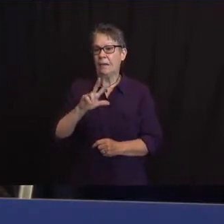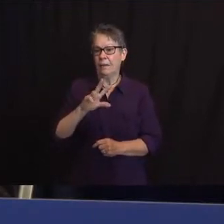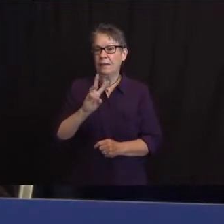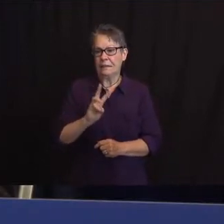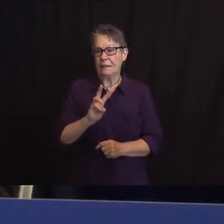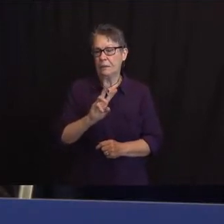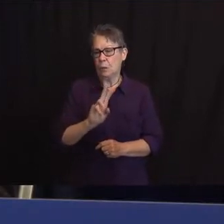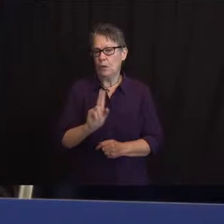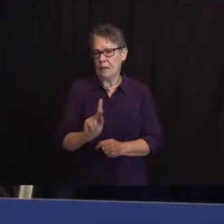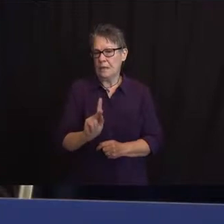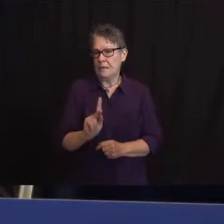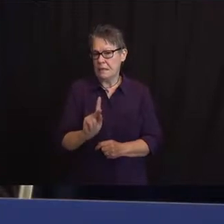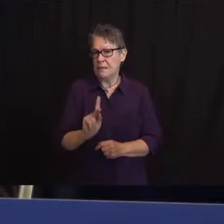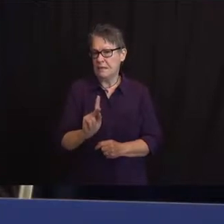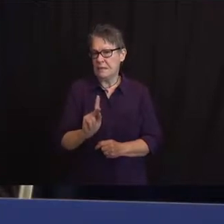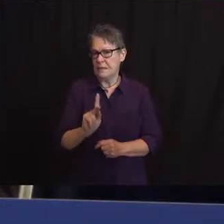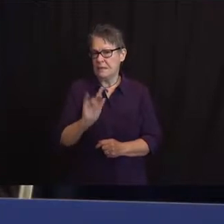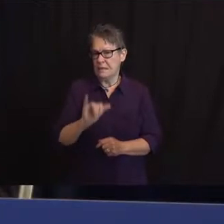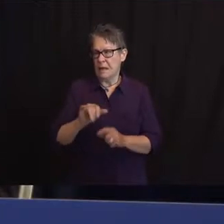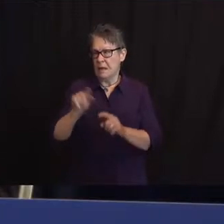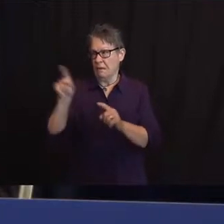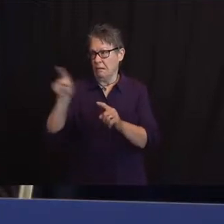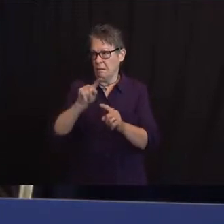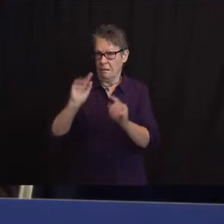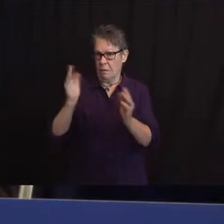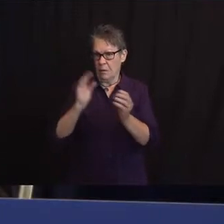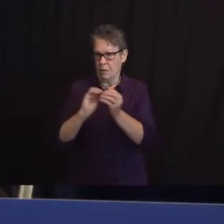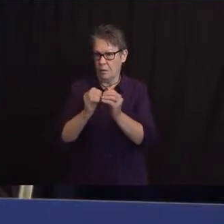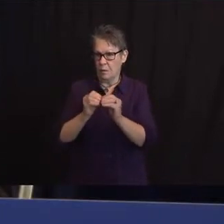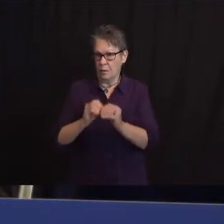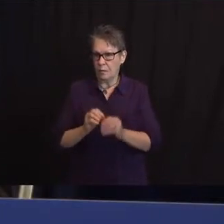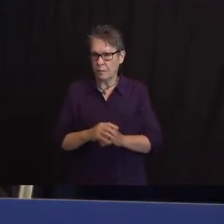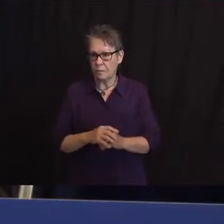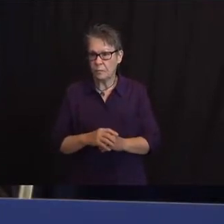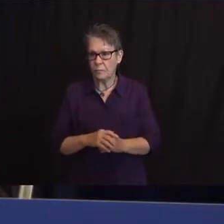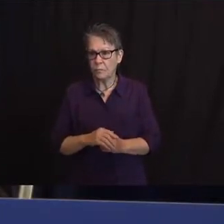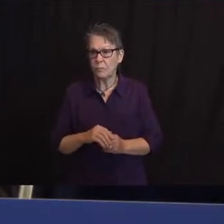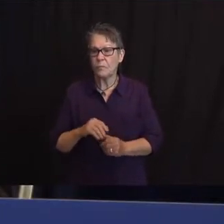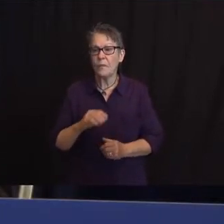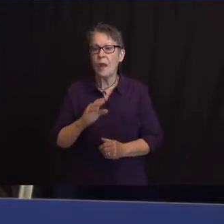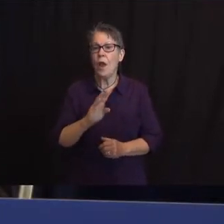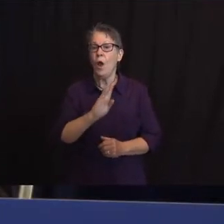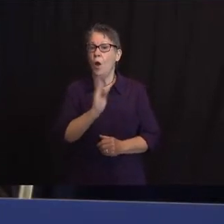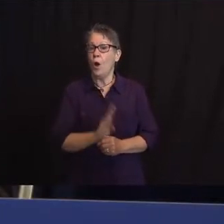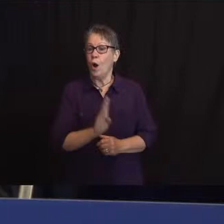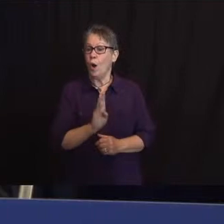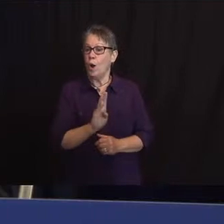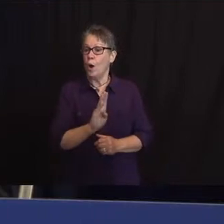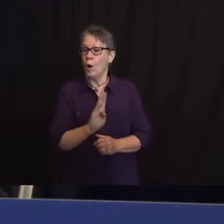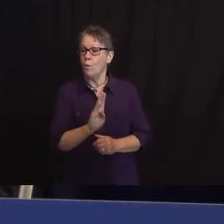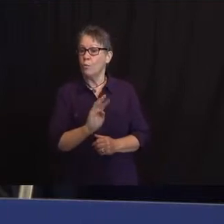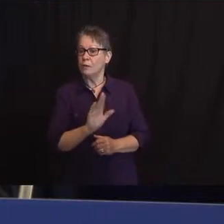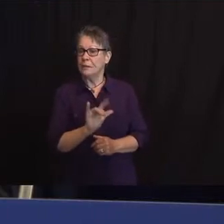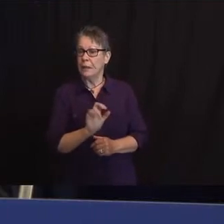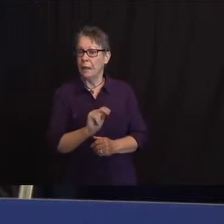have 9 reports of the Brazilian variant P1, 2 reports of the South African variant